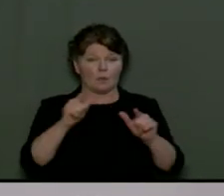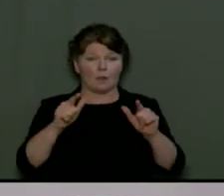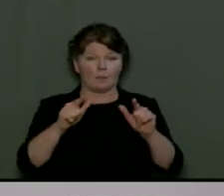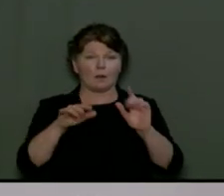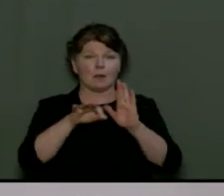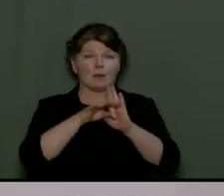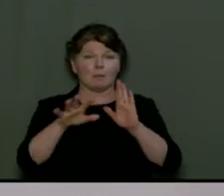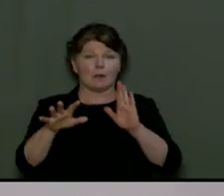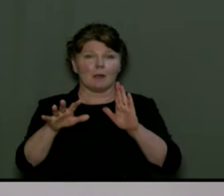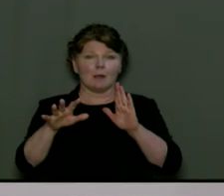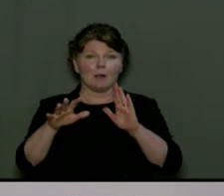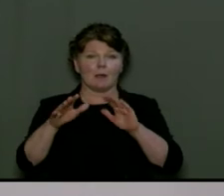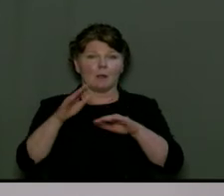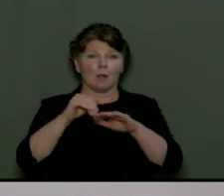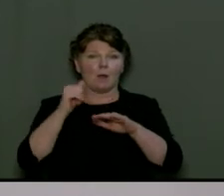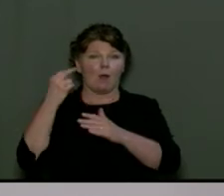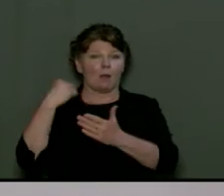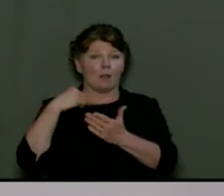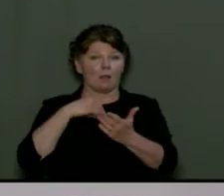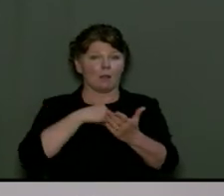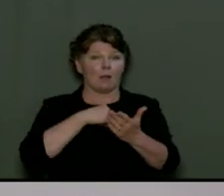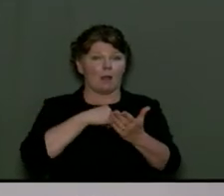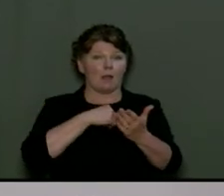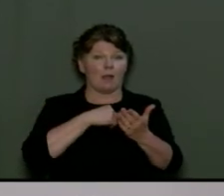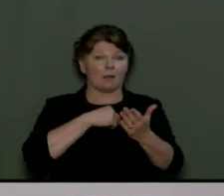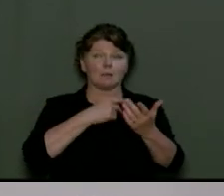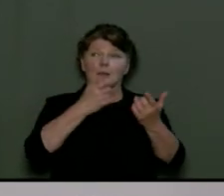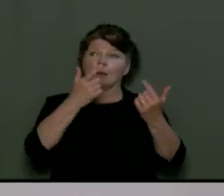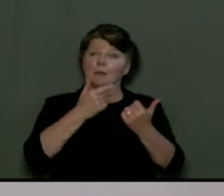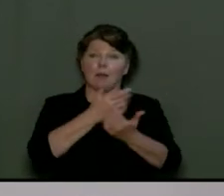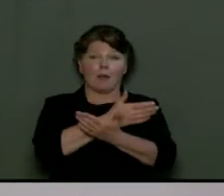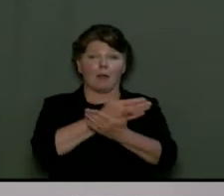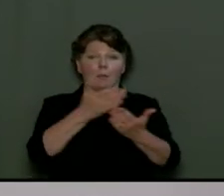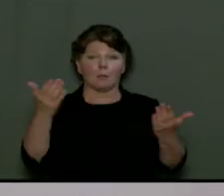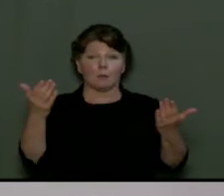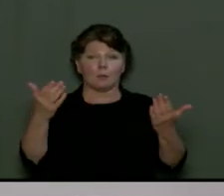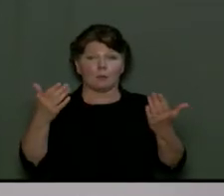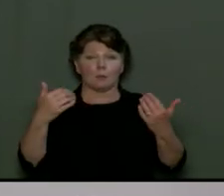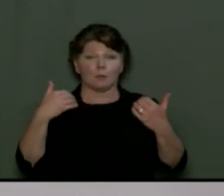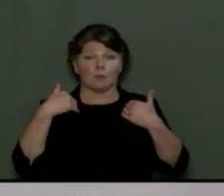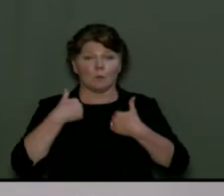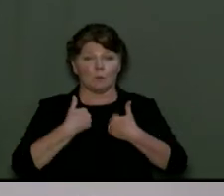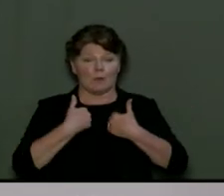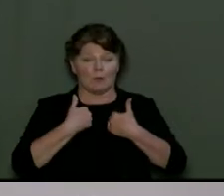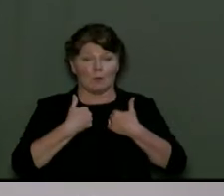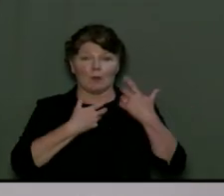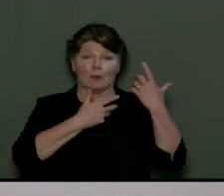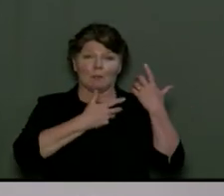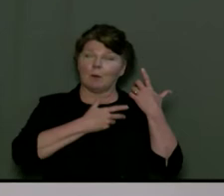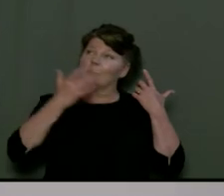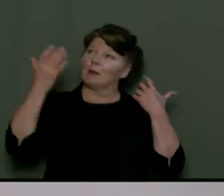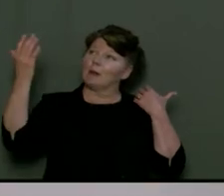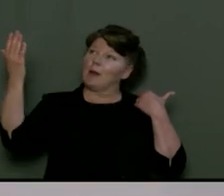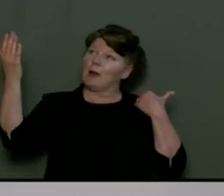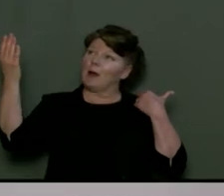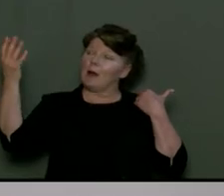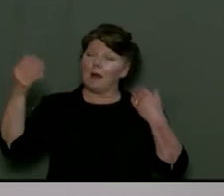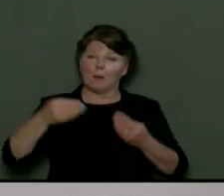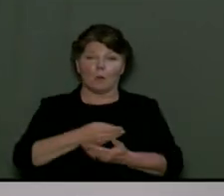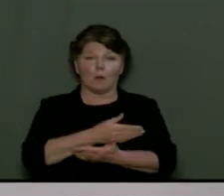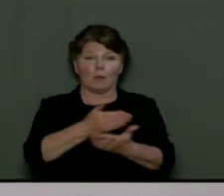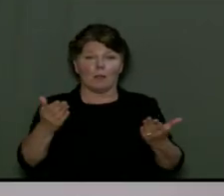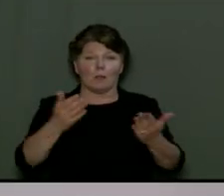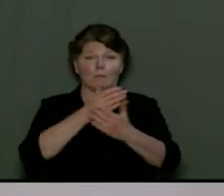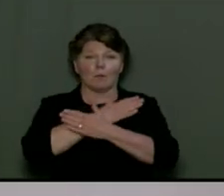ringing out to us. It says, come to me, all you who are weary and burdened, and I will give you rest. In